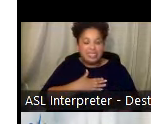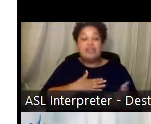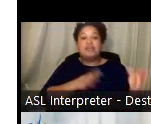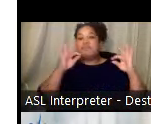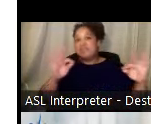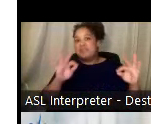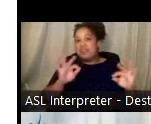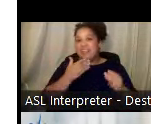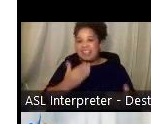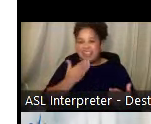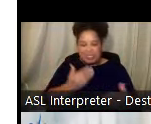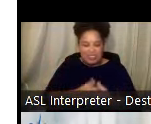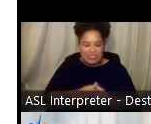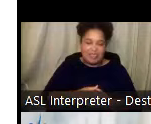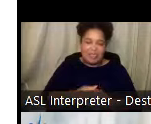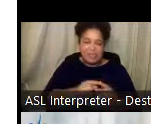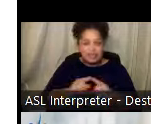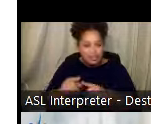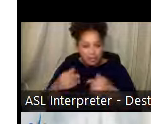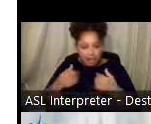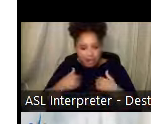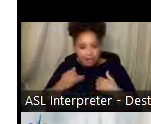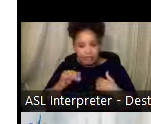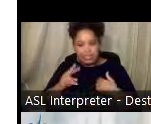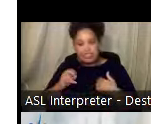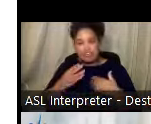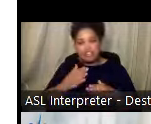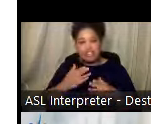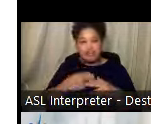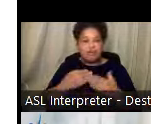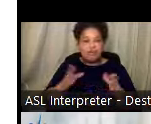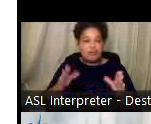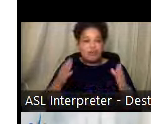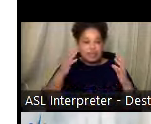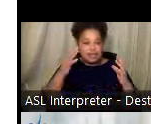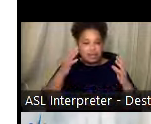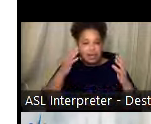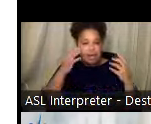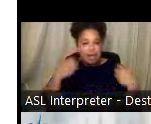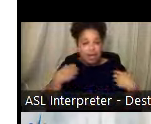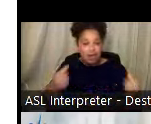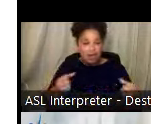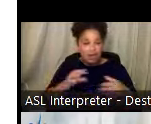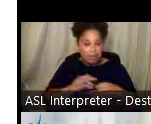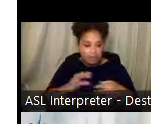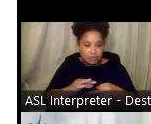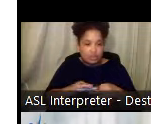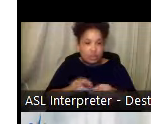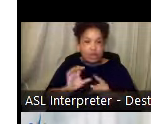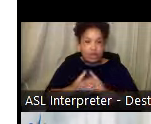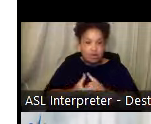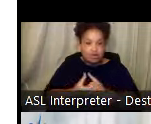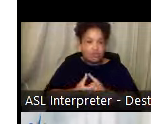perfect. Thank you. We also have an initiative to share public health messaging, education, culturally competent,